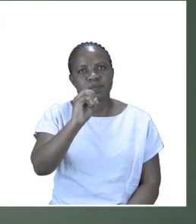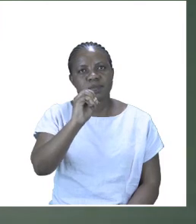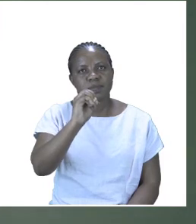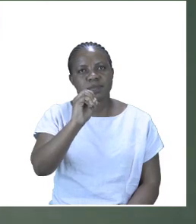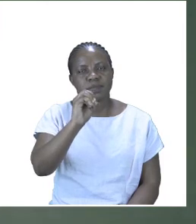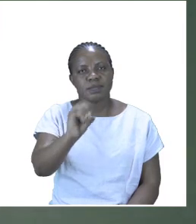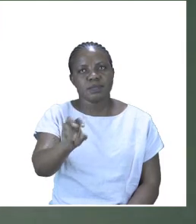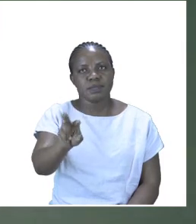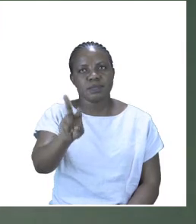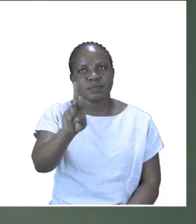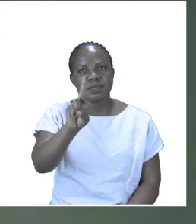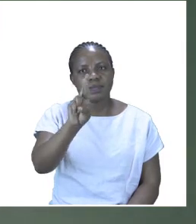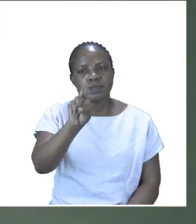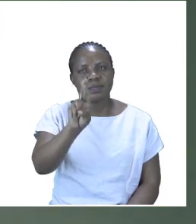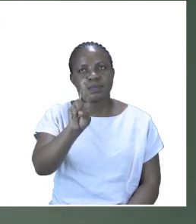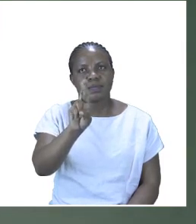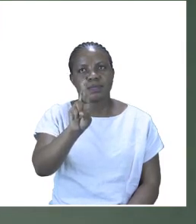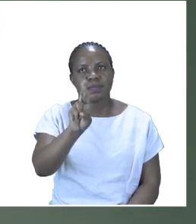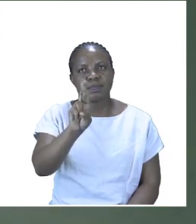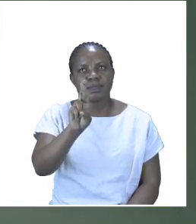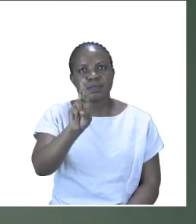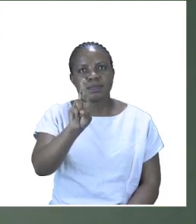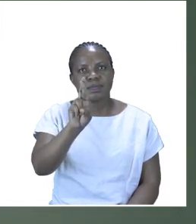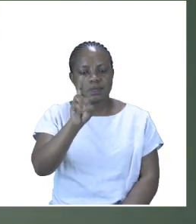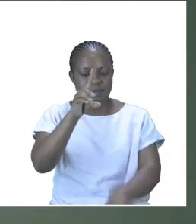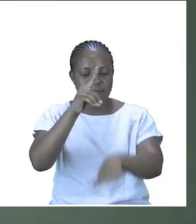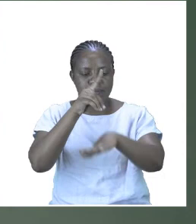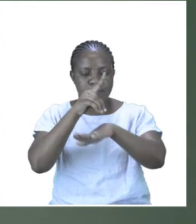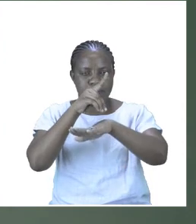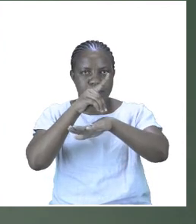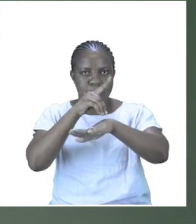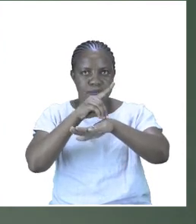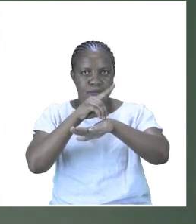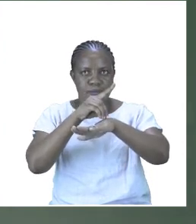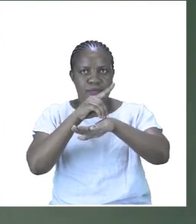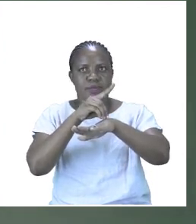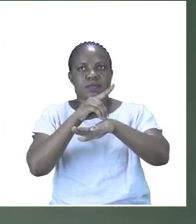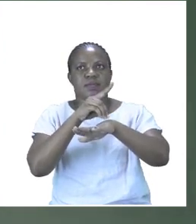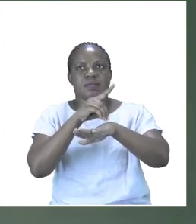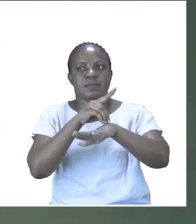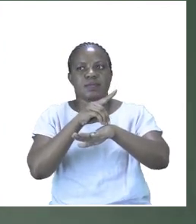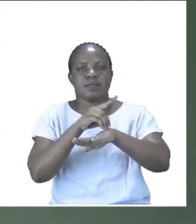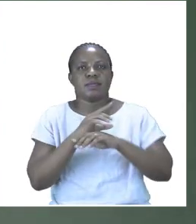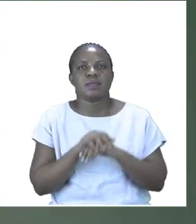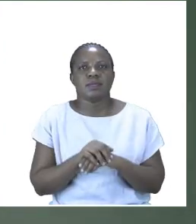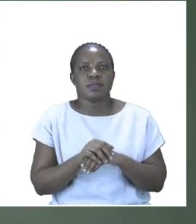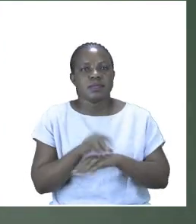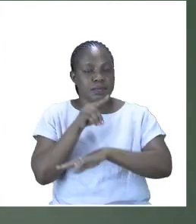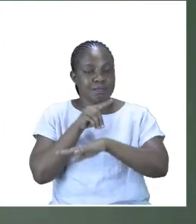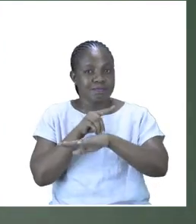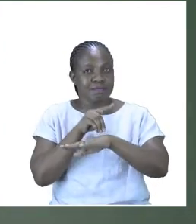and an R. So that is our word doctor. Everybody,